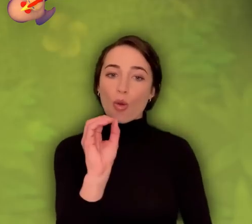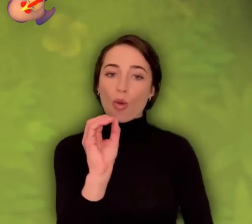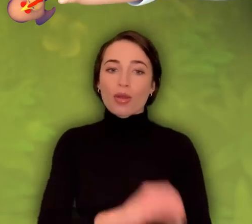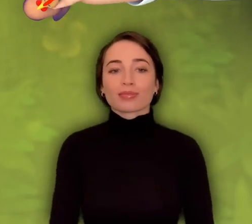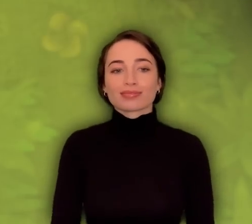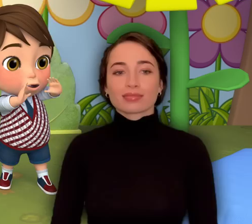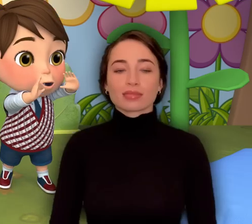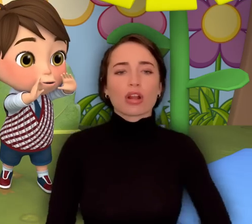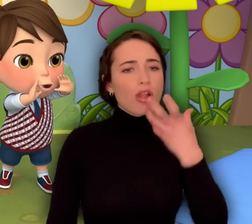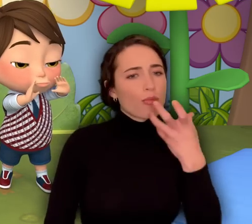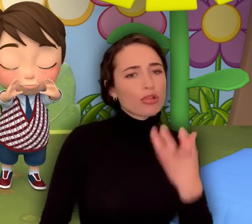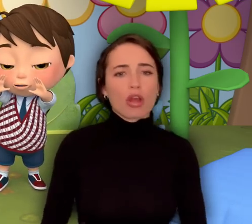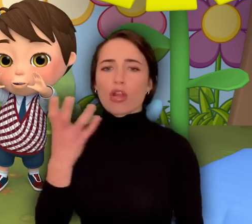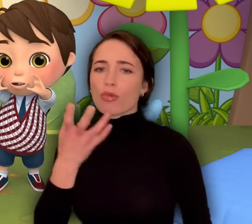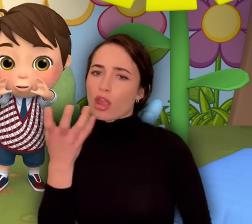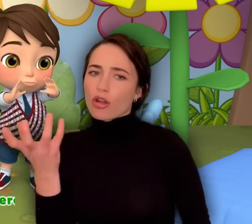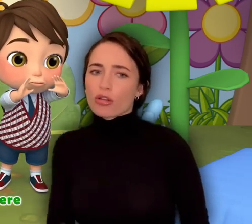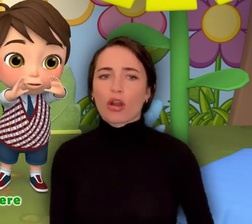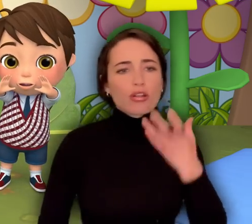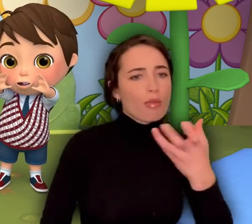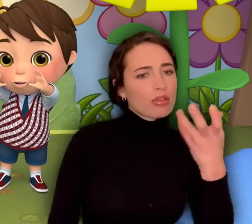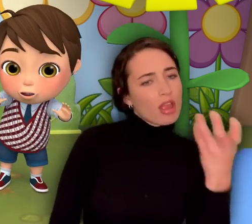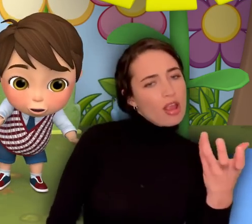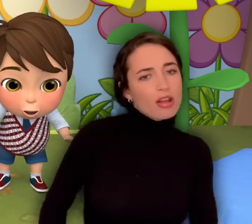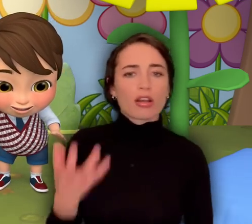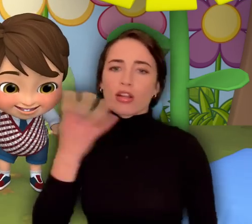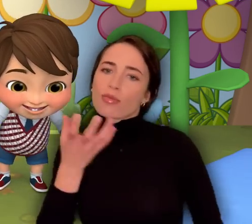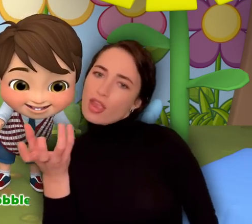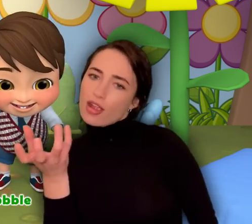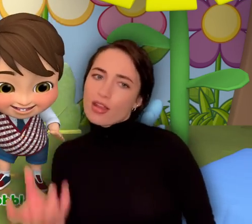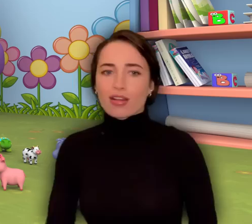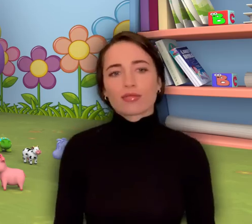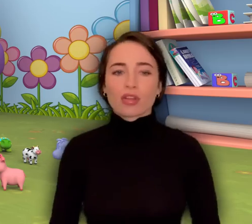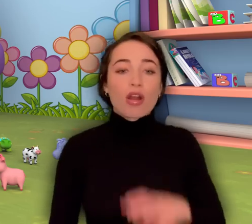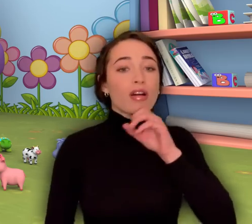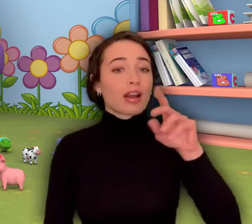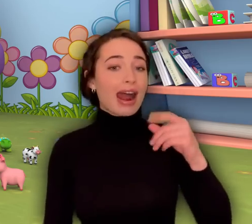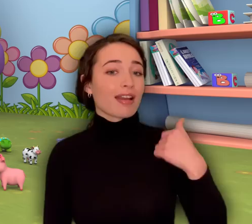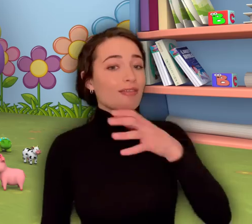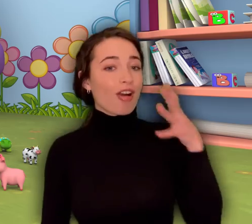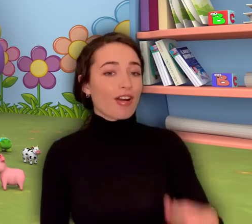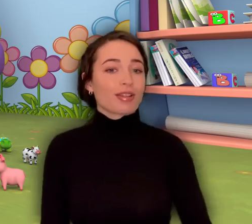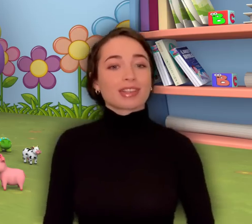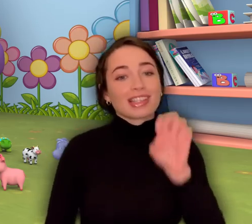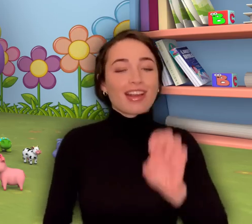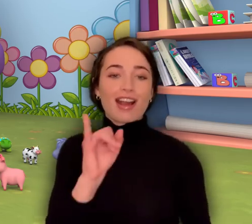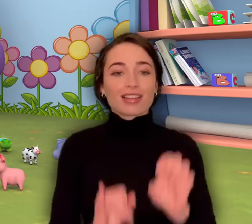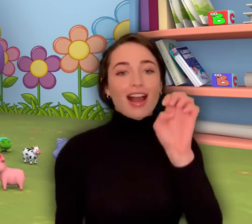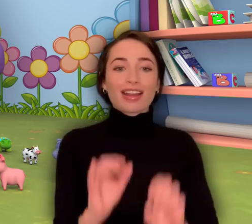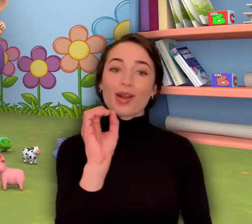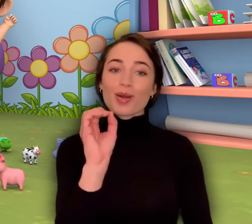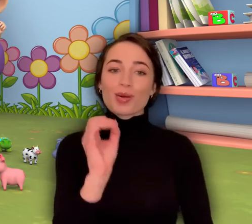e-i-e-i-o with a gobble gobble here and a gobble gobble there hear a gobble there a gobble everywhere a gobble gobble old MacDonald had a farm